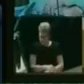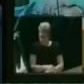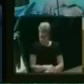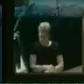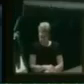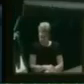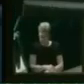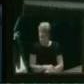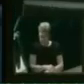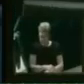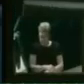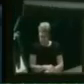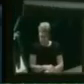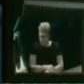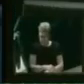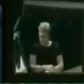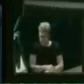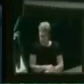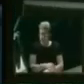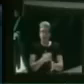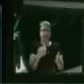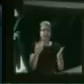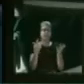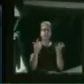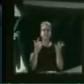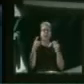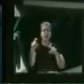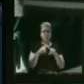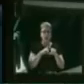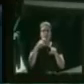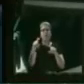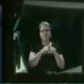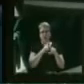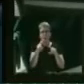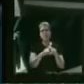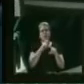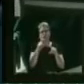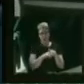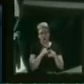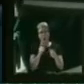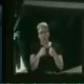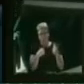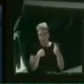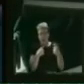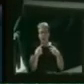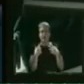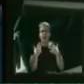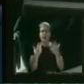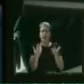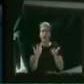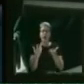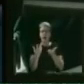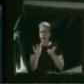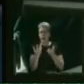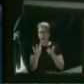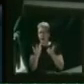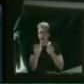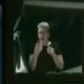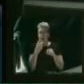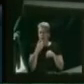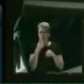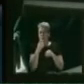Is all the phone calls that I've received for the non-renewals that